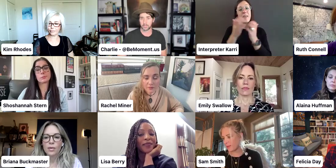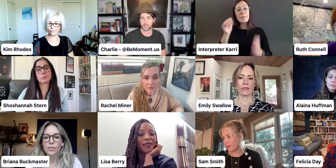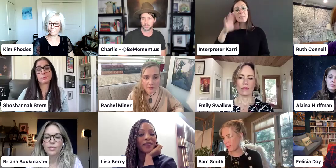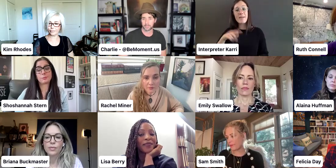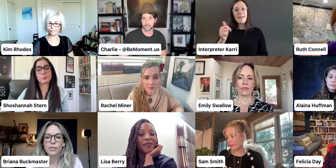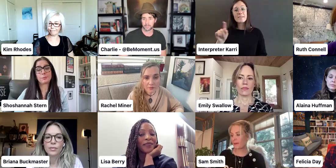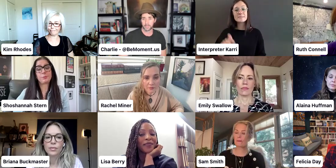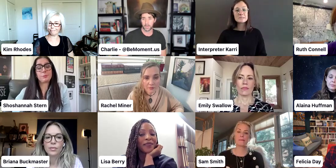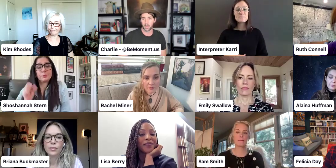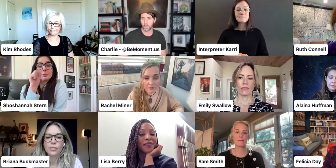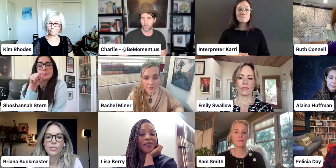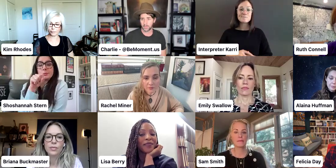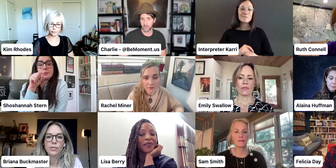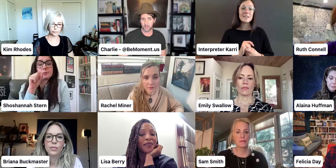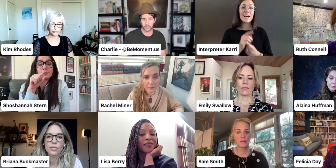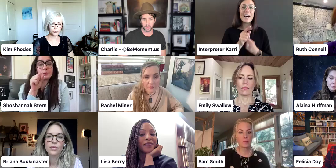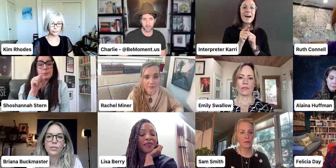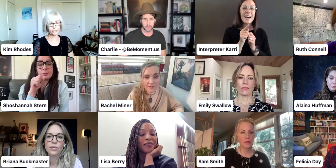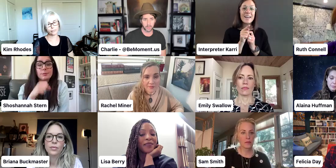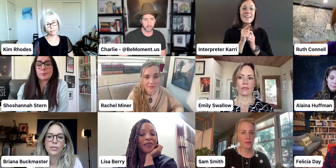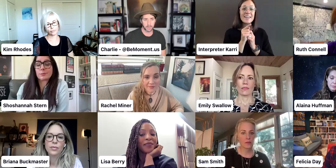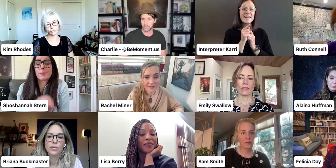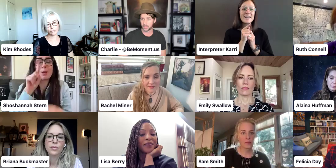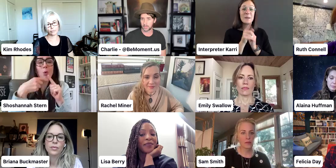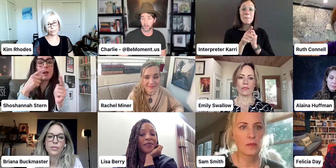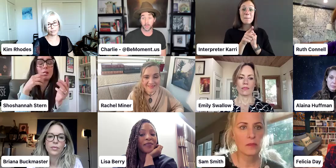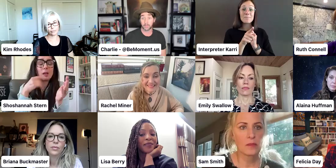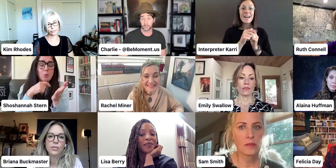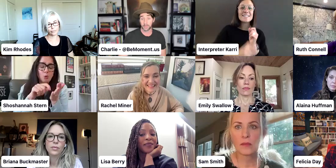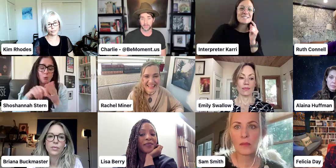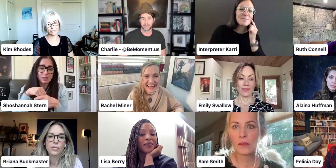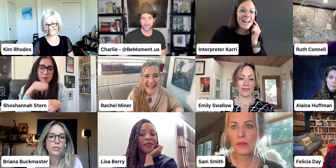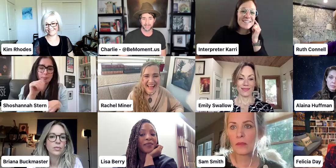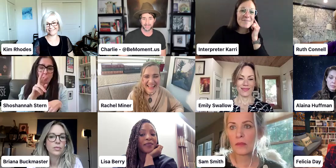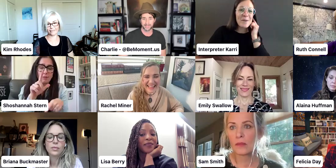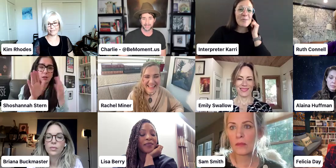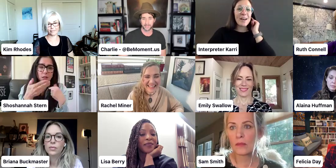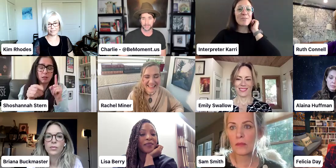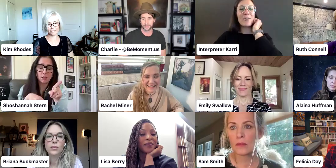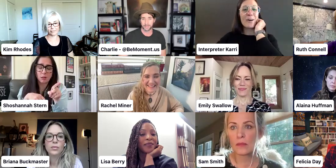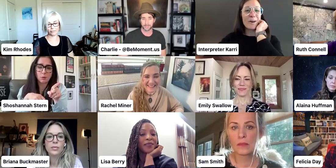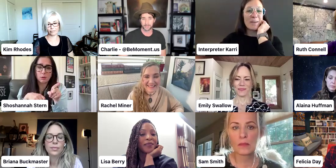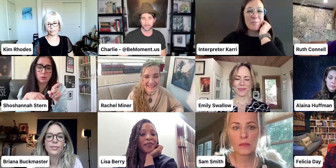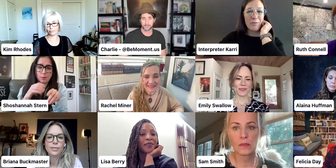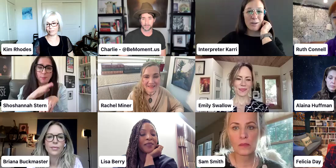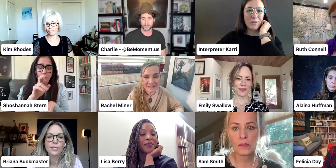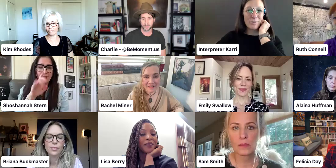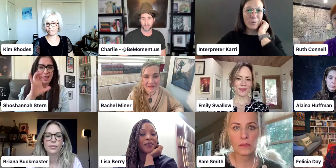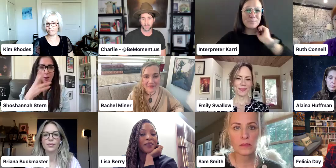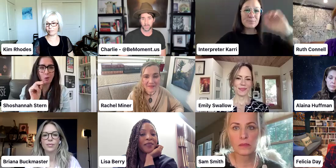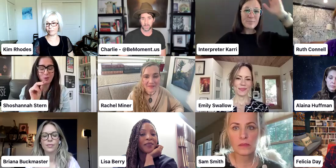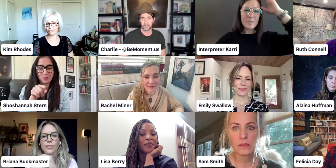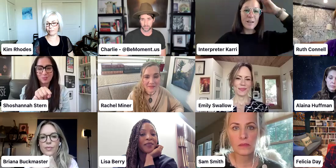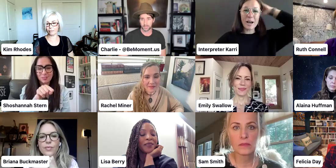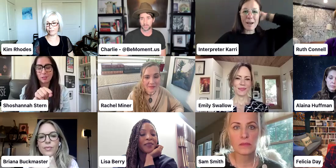Yeah. Well, we have I just want to add something. When I wrote in the Marvel Writers